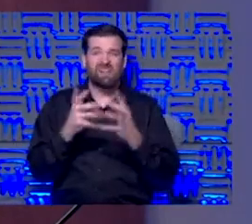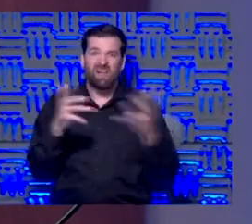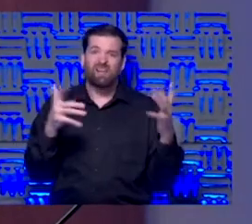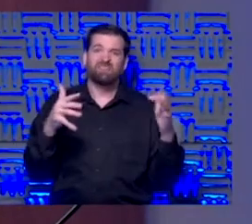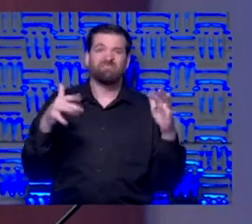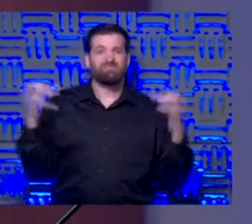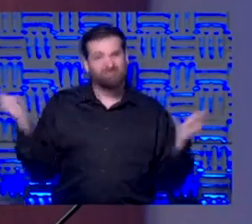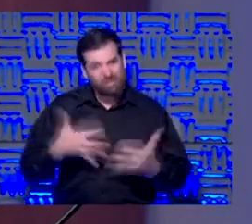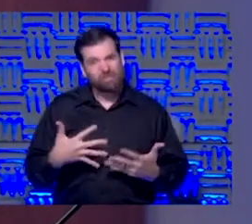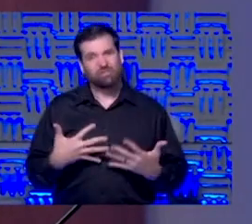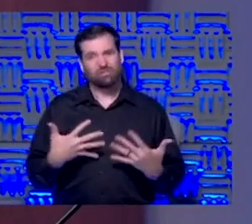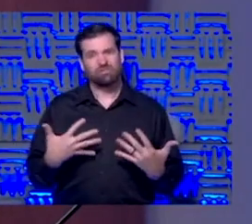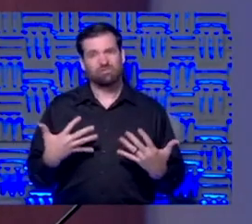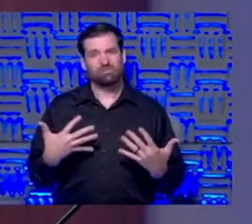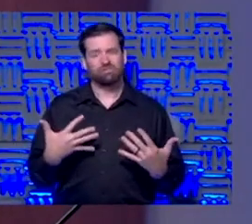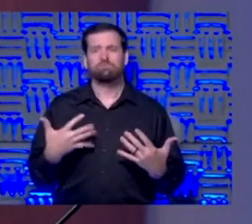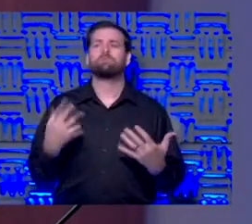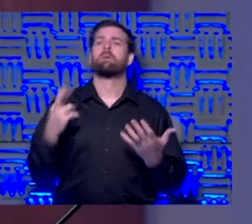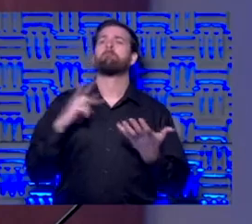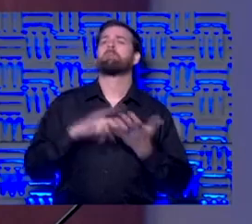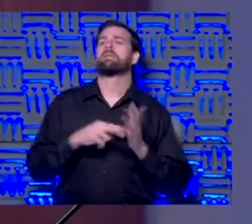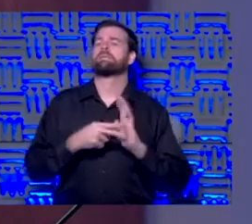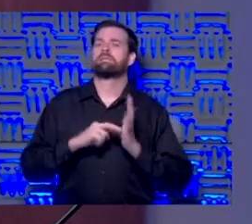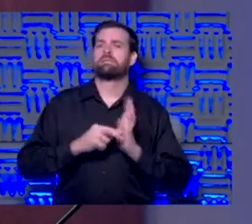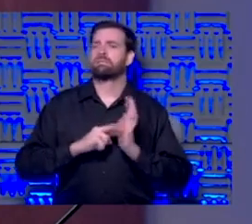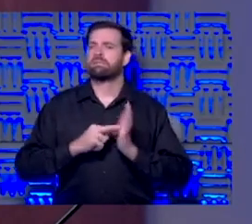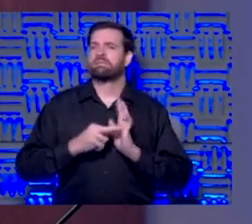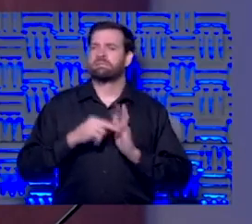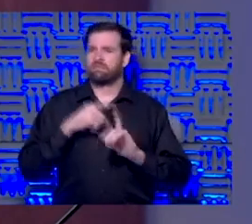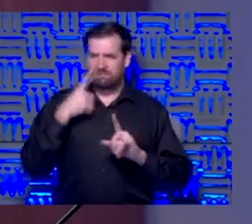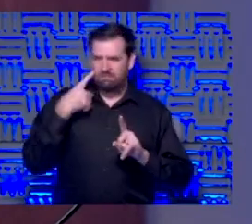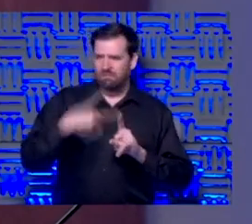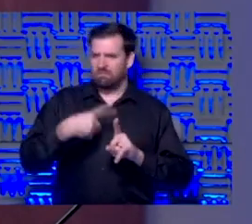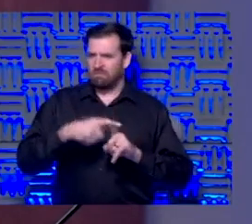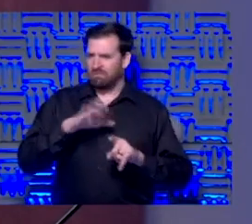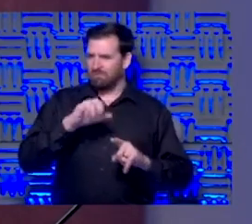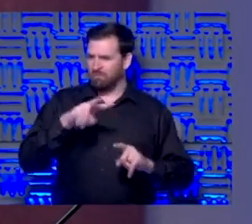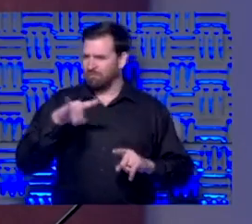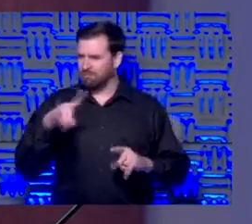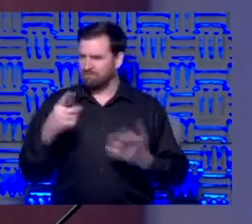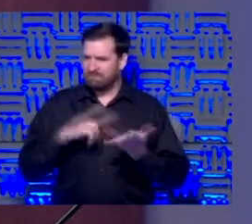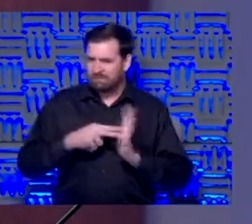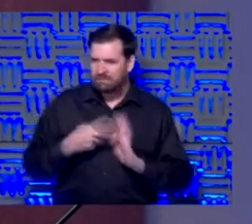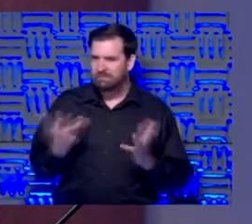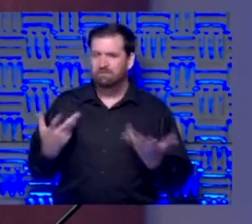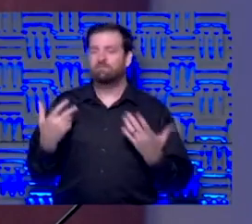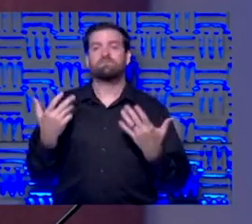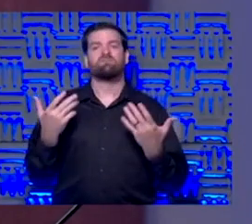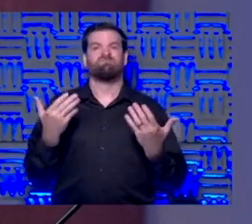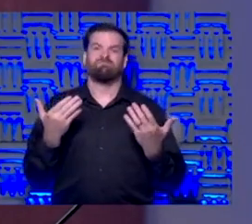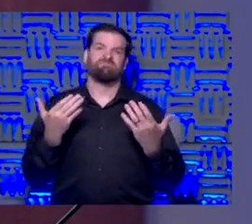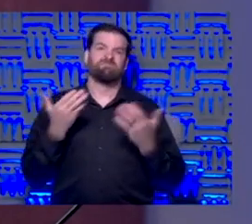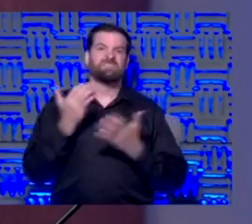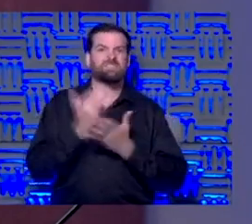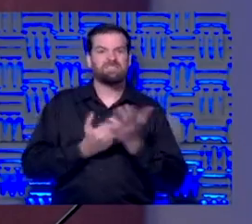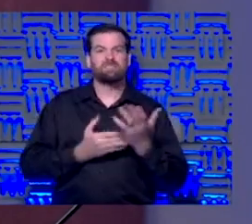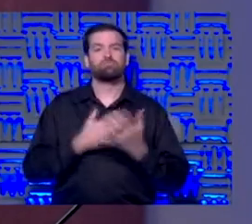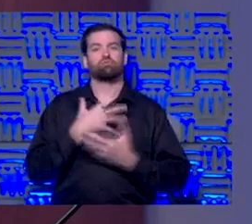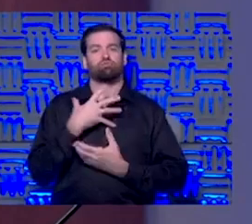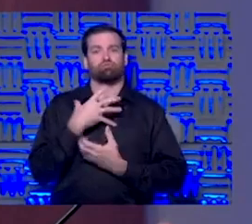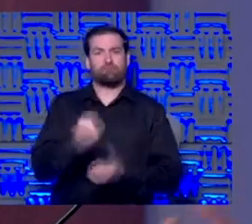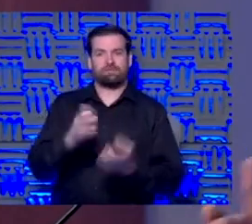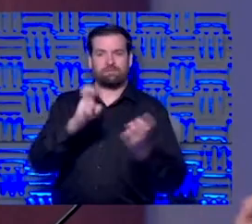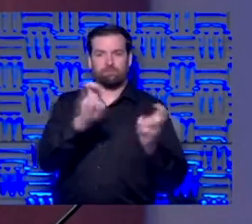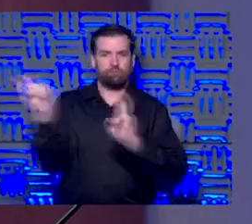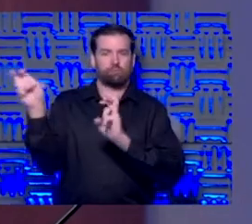there, about what this means when you test positive. We've gotten over some big hurdles, some trust hurdles, whereas